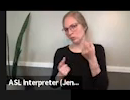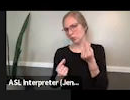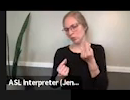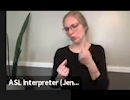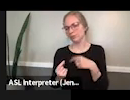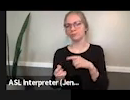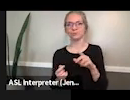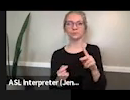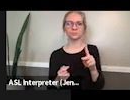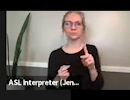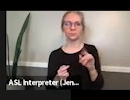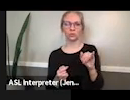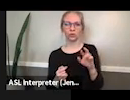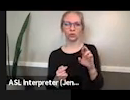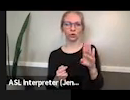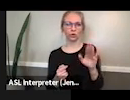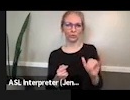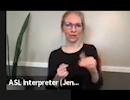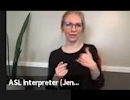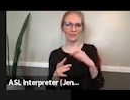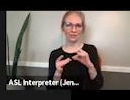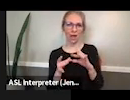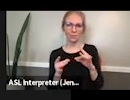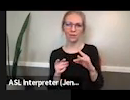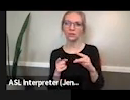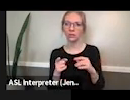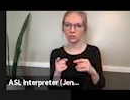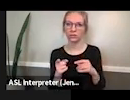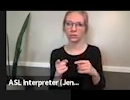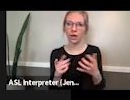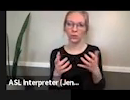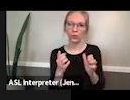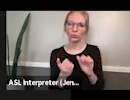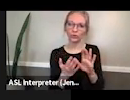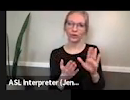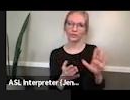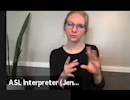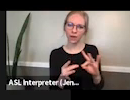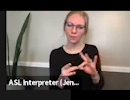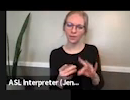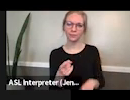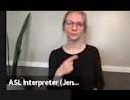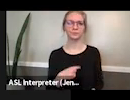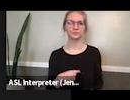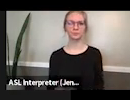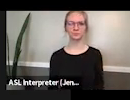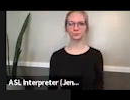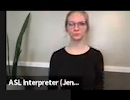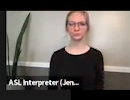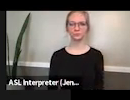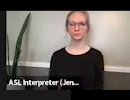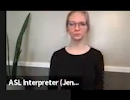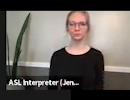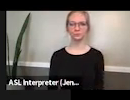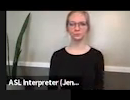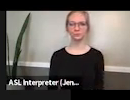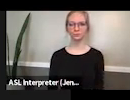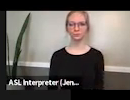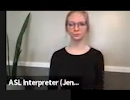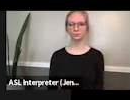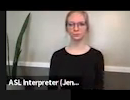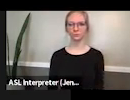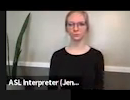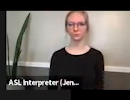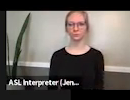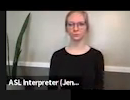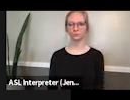Kirby's got a comment, and I think I would like to address Kirby's comment, Sure. because my guess is she's not the only one that has